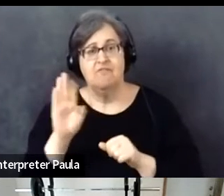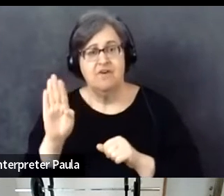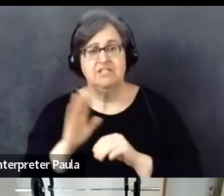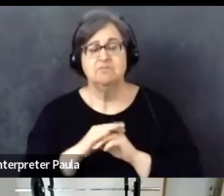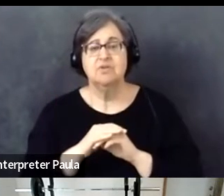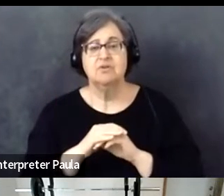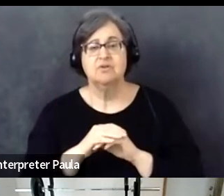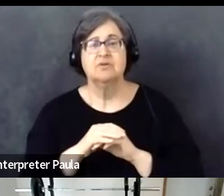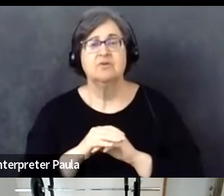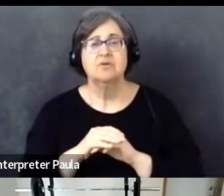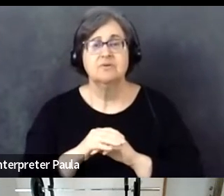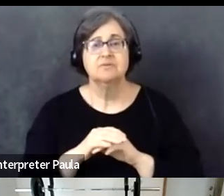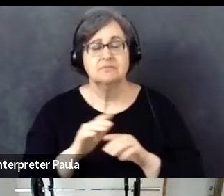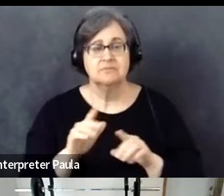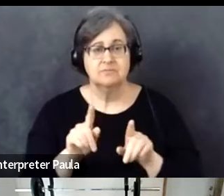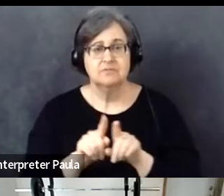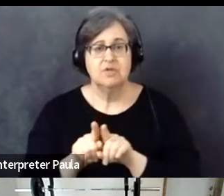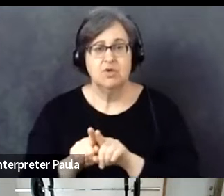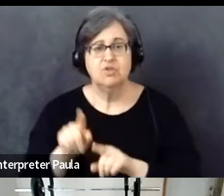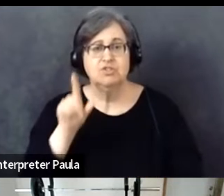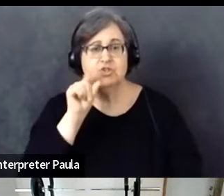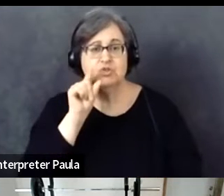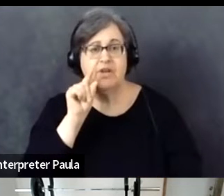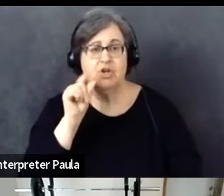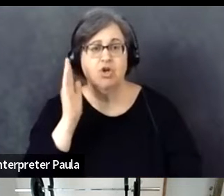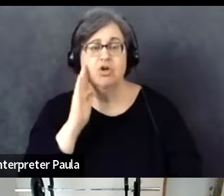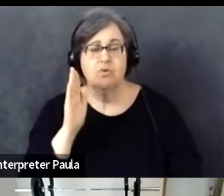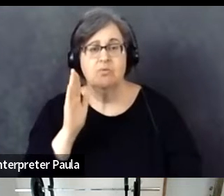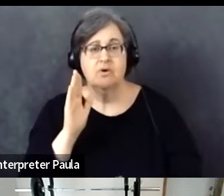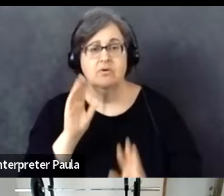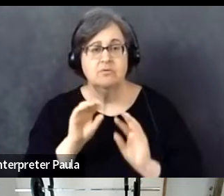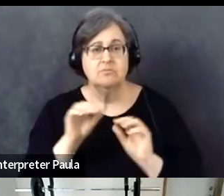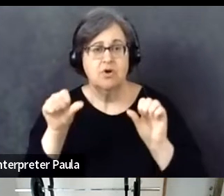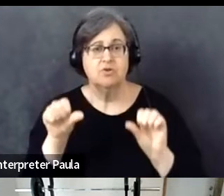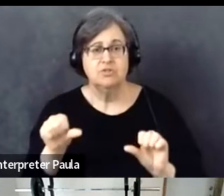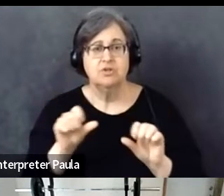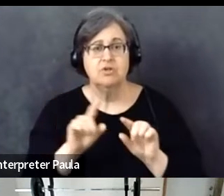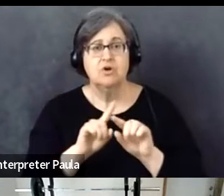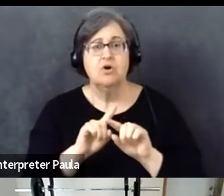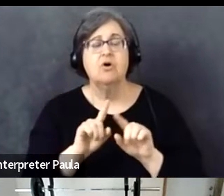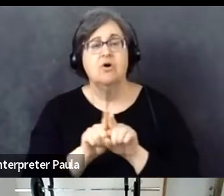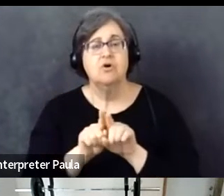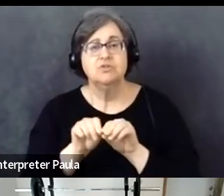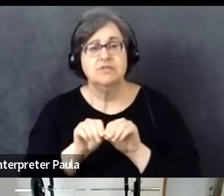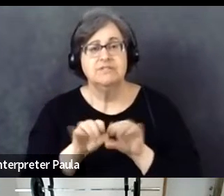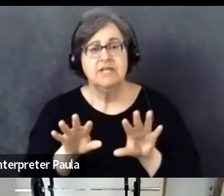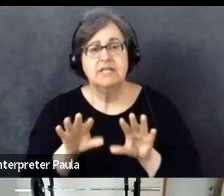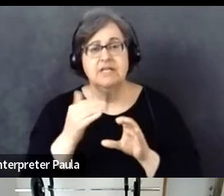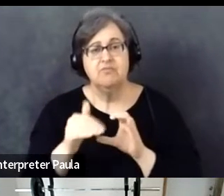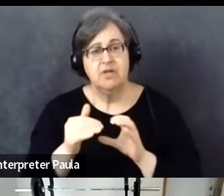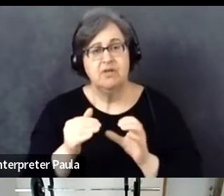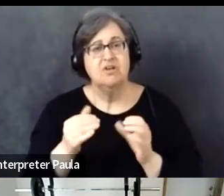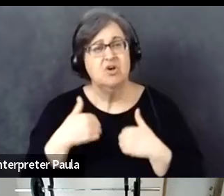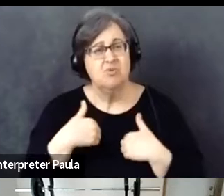or also on Twitter, we put those out there, but we also send those in our emails. Sometimes we have a lot